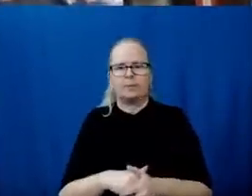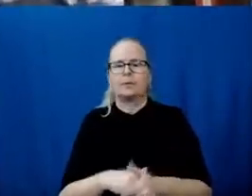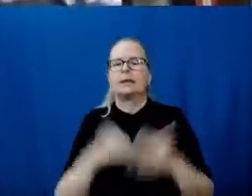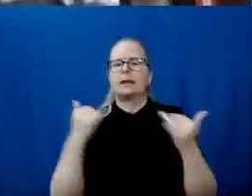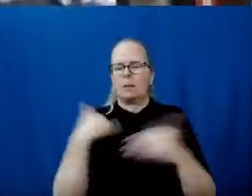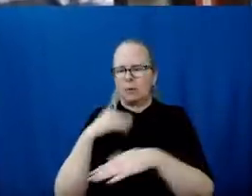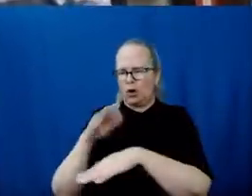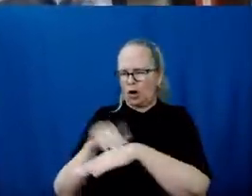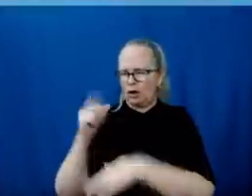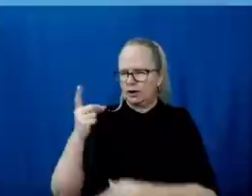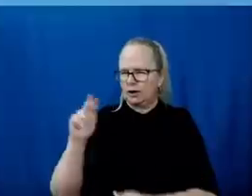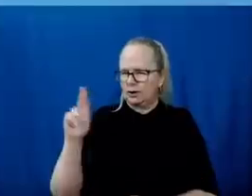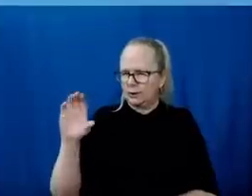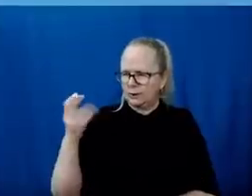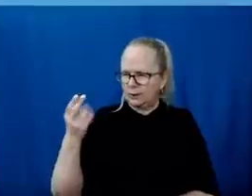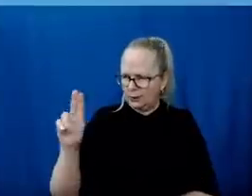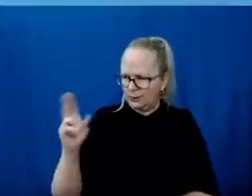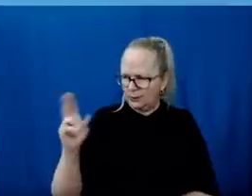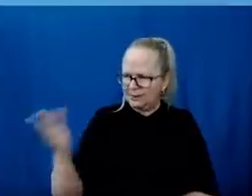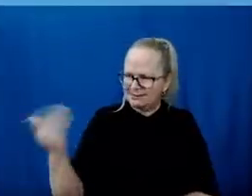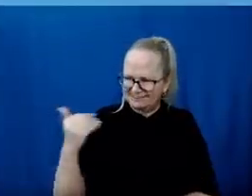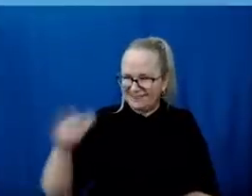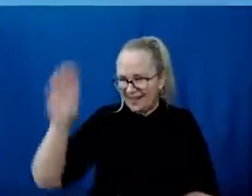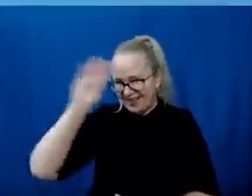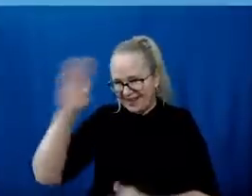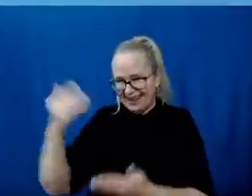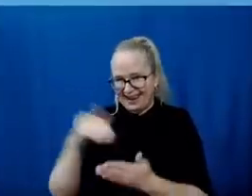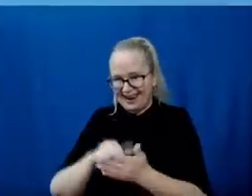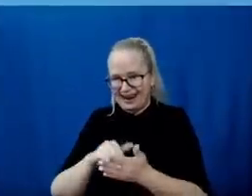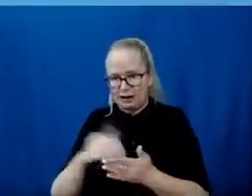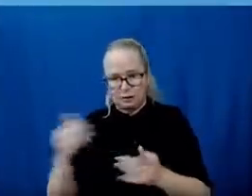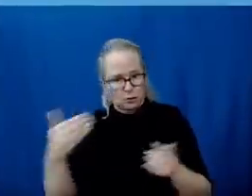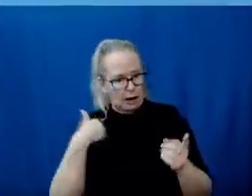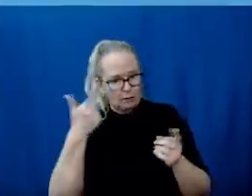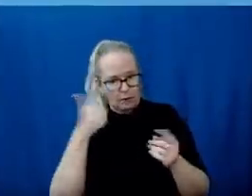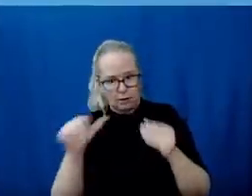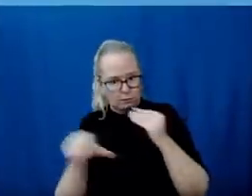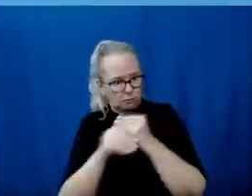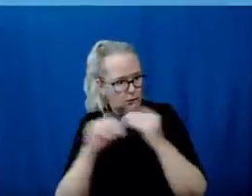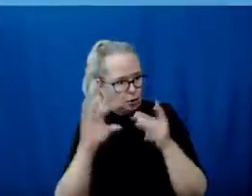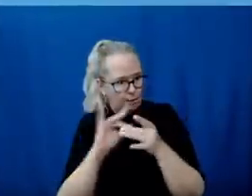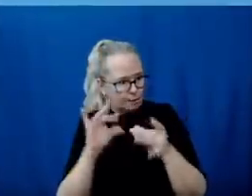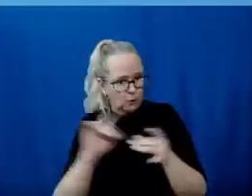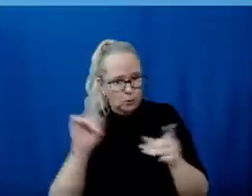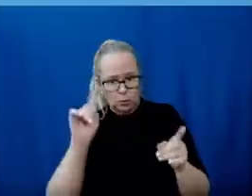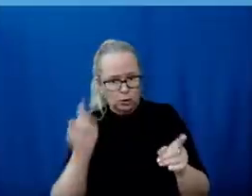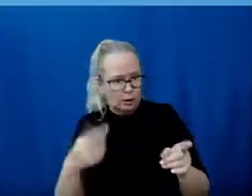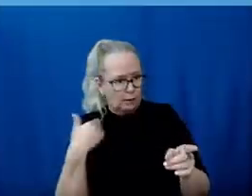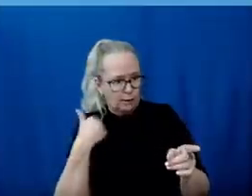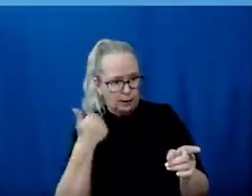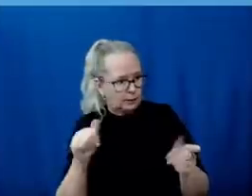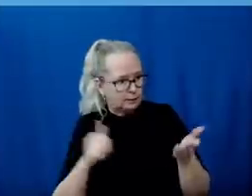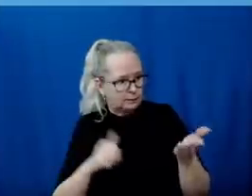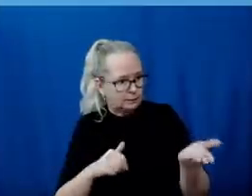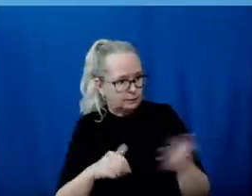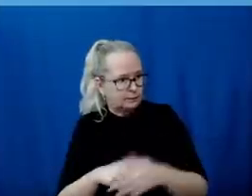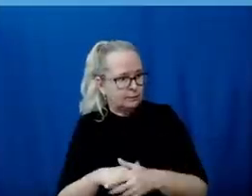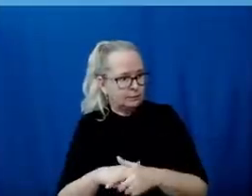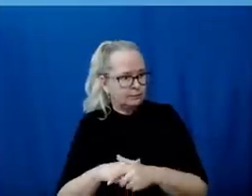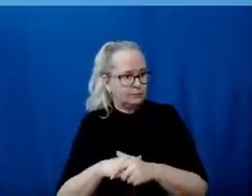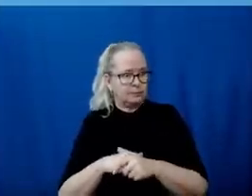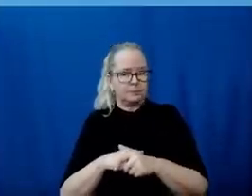had this conversation, but I'm going to bring Dr. Chu in as well. Hello again, Dr. Chu. Any thoughts or things that you wanted to